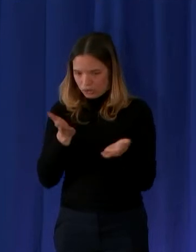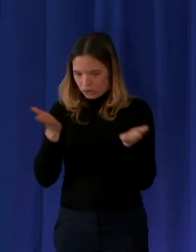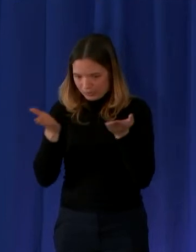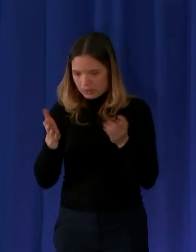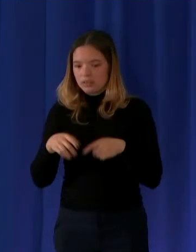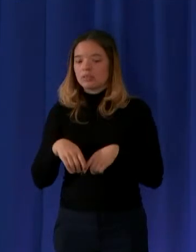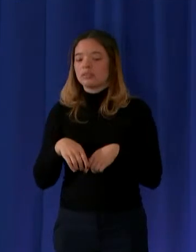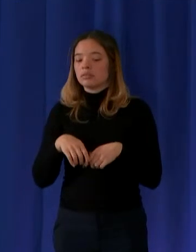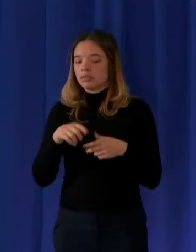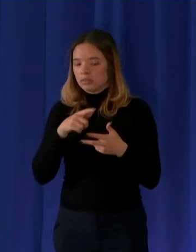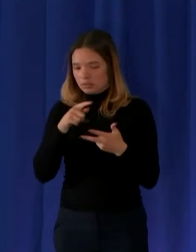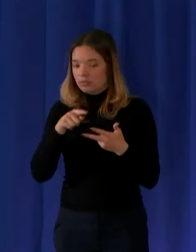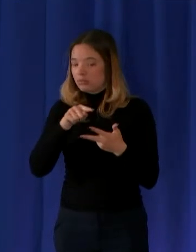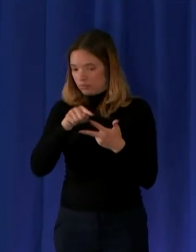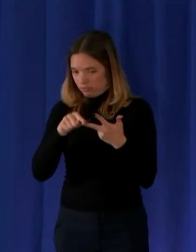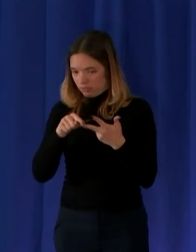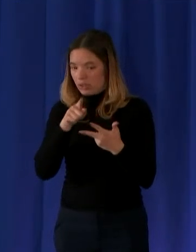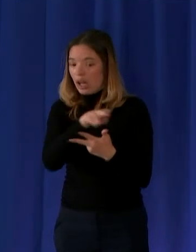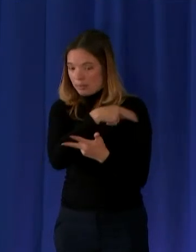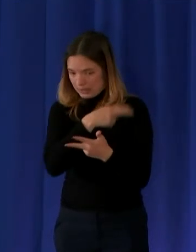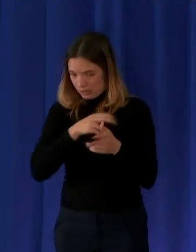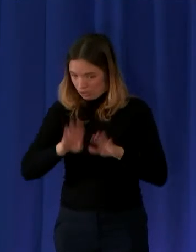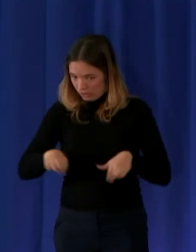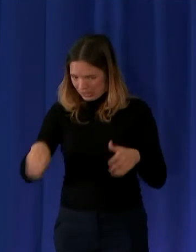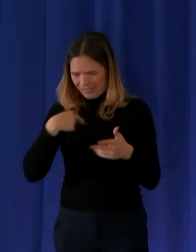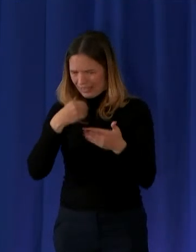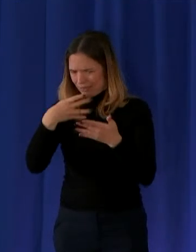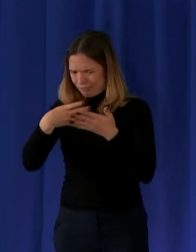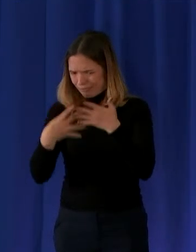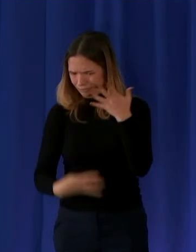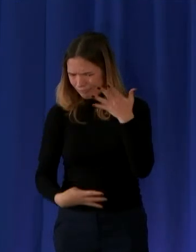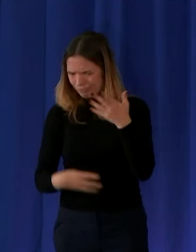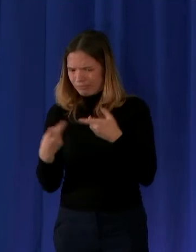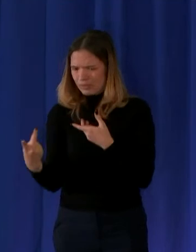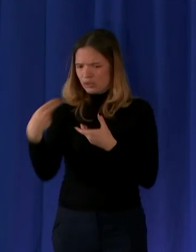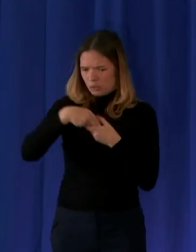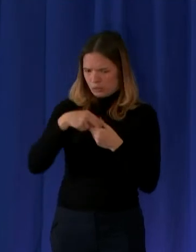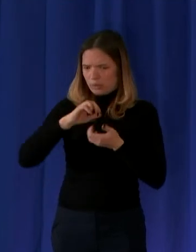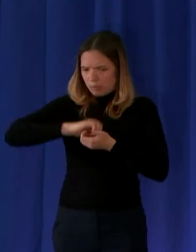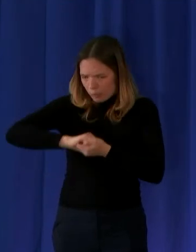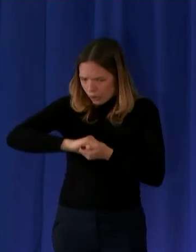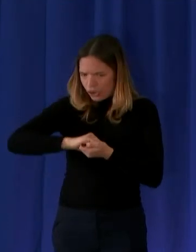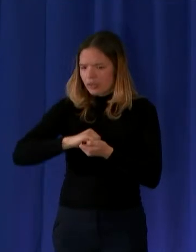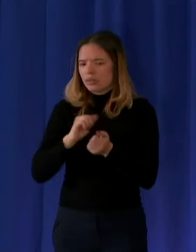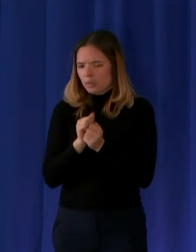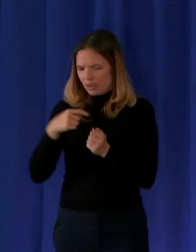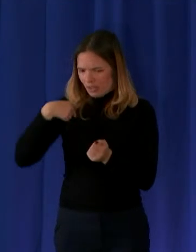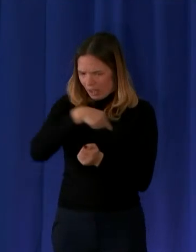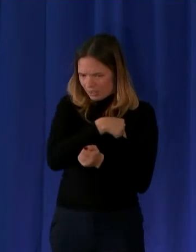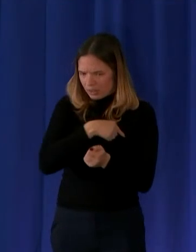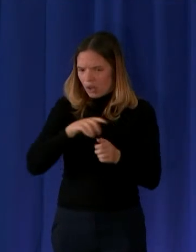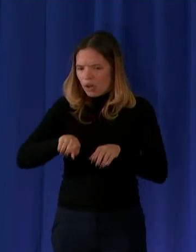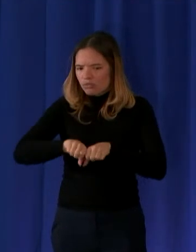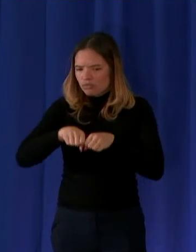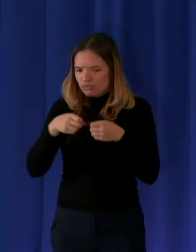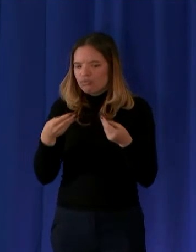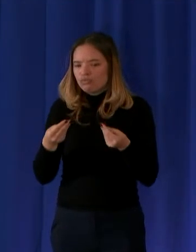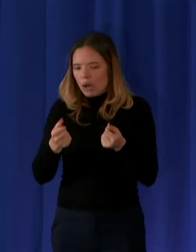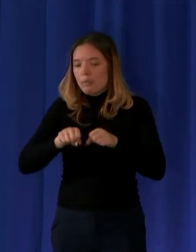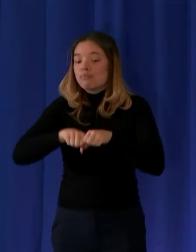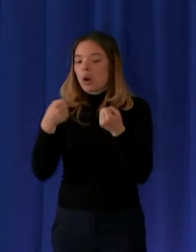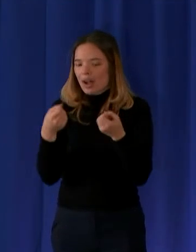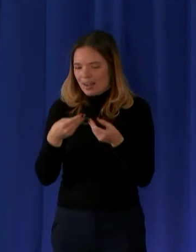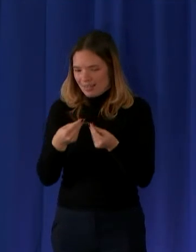University, Children's National Hospital, our DC government team, and honored guests for the groundbreaking